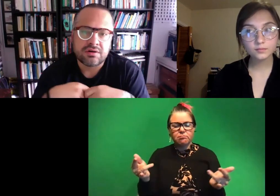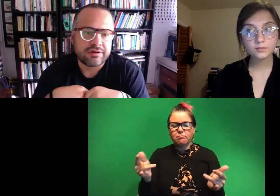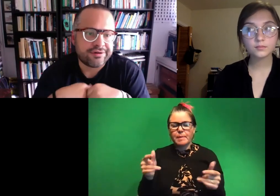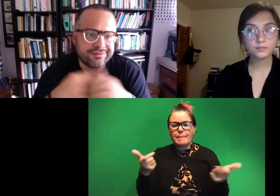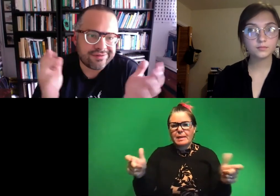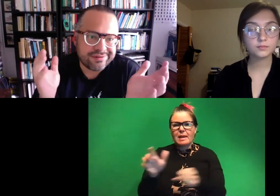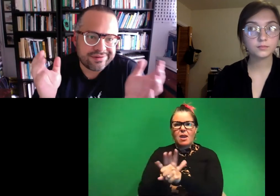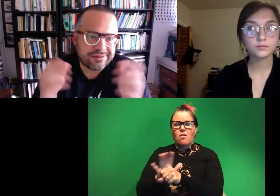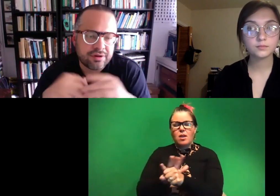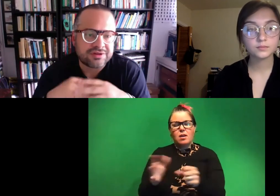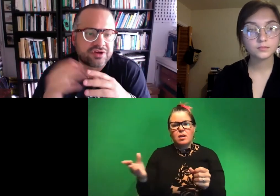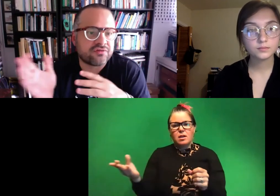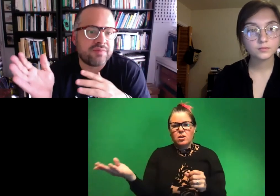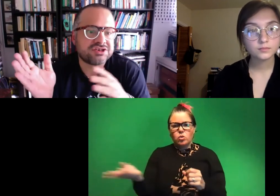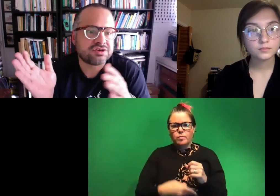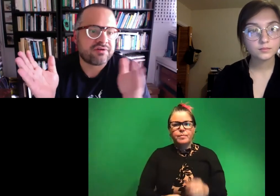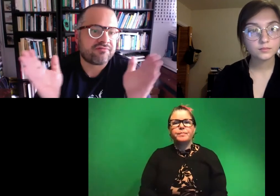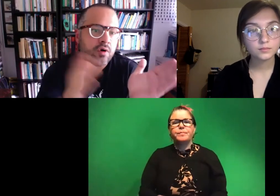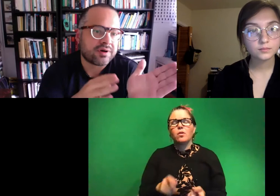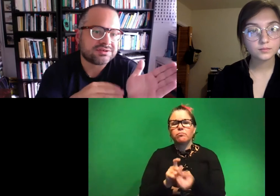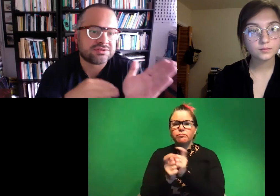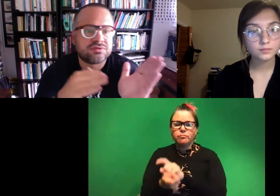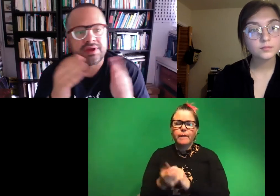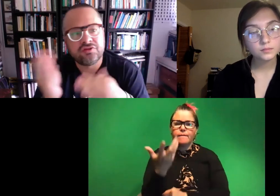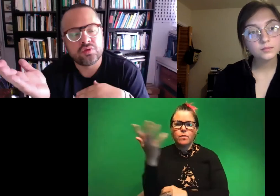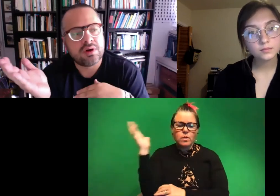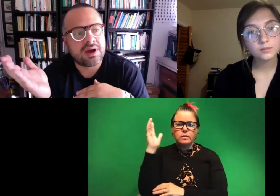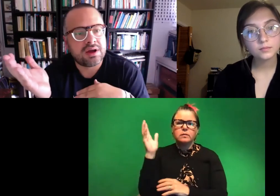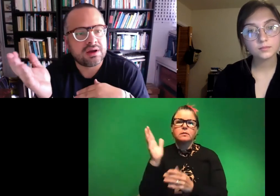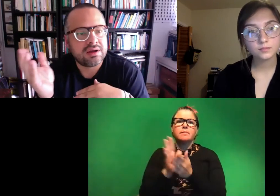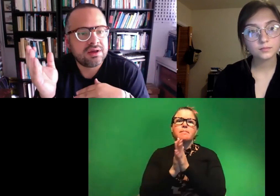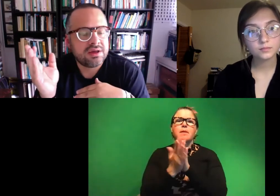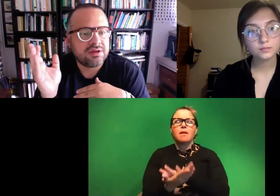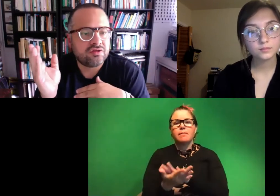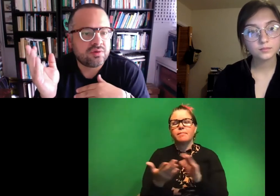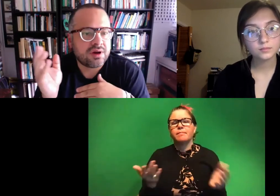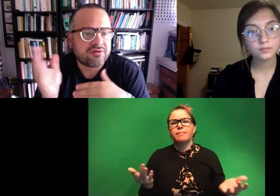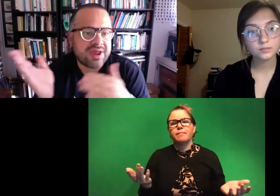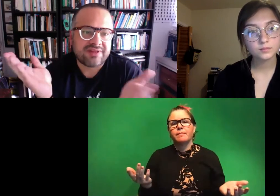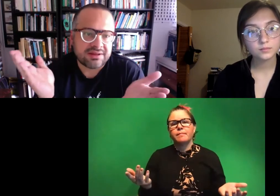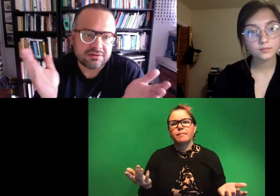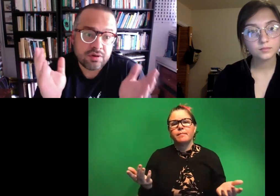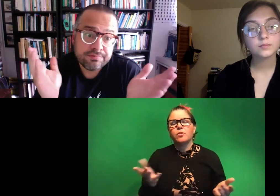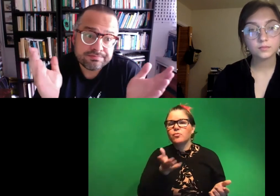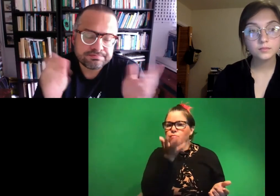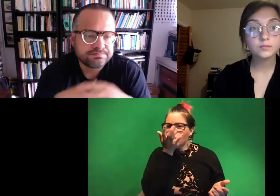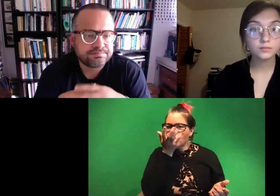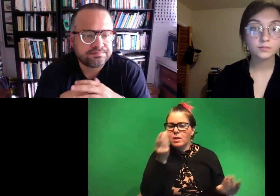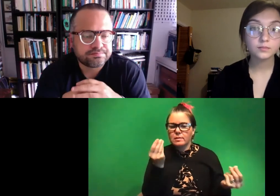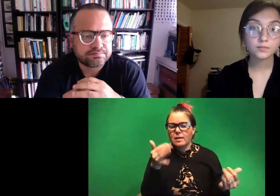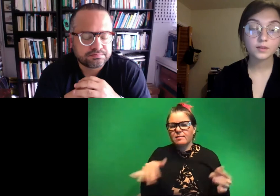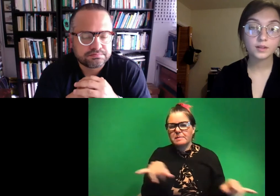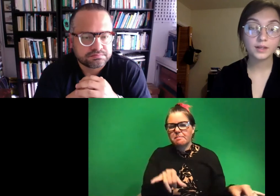or I don't know, the transformation of a forest into a into a grassland, no?